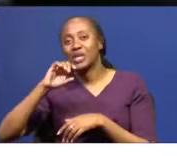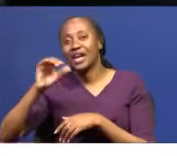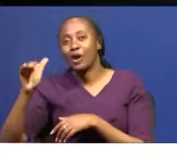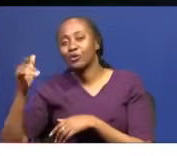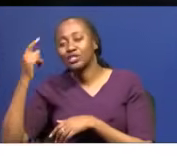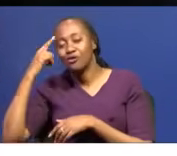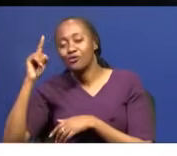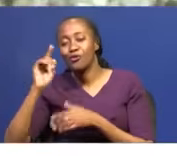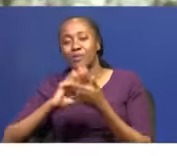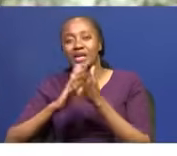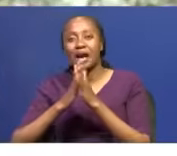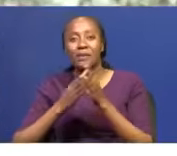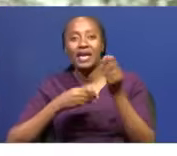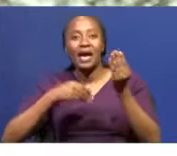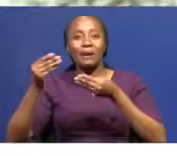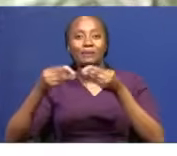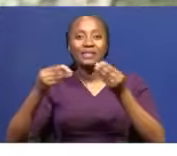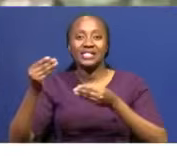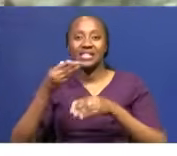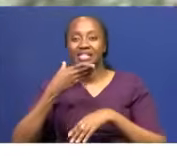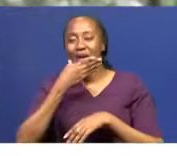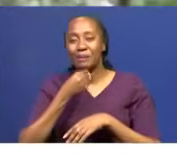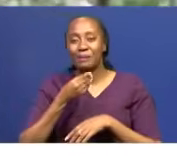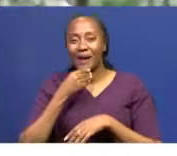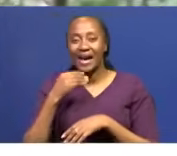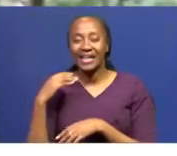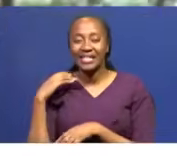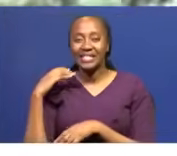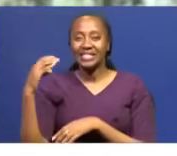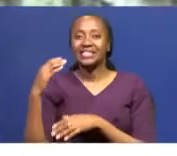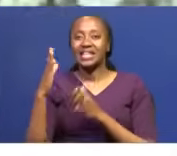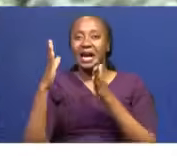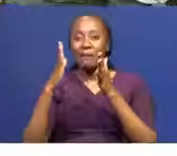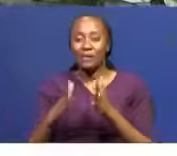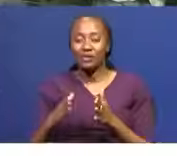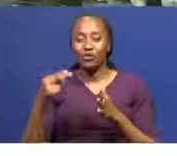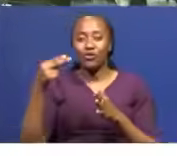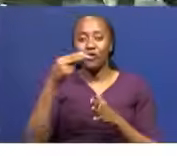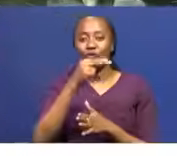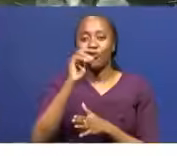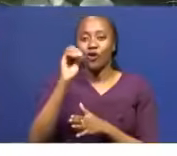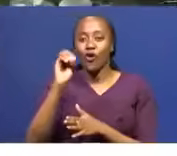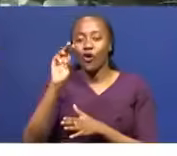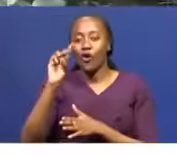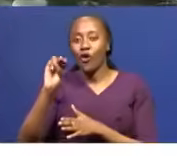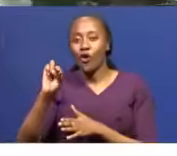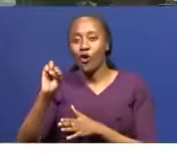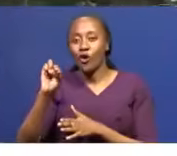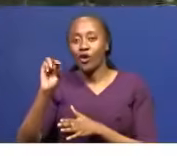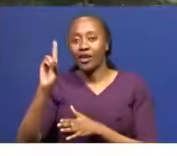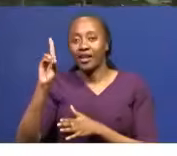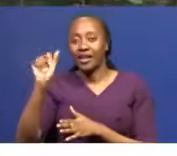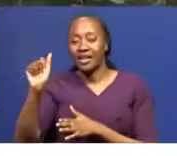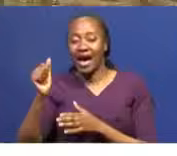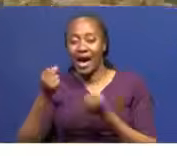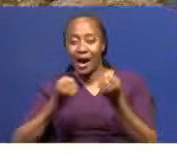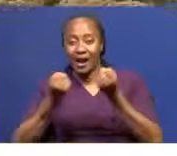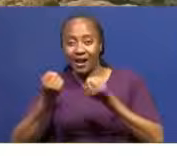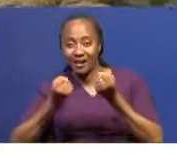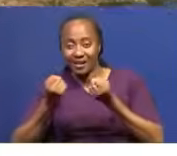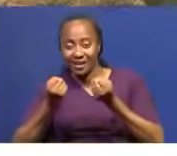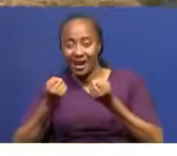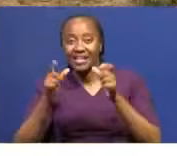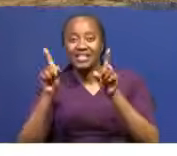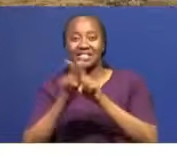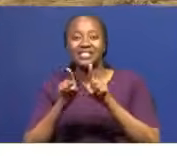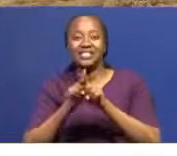renowned businessman. He is currently the chairperson of Honda Motorcycles Kenya and previously served as the founding chairperson of the Kenya